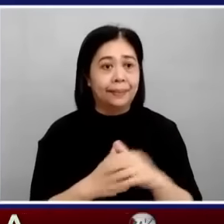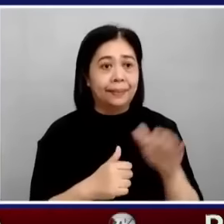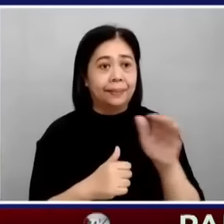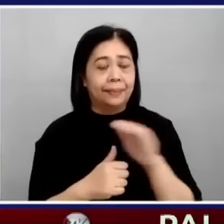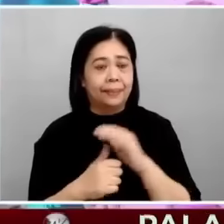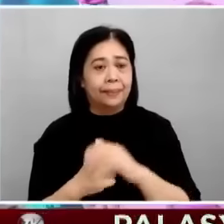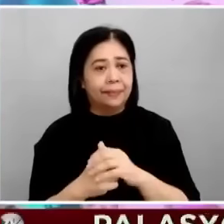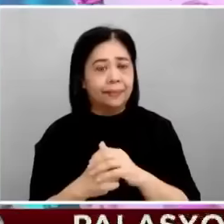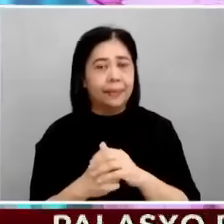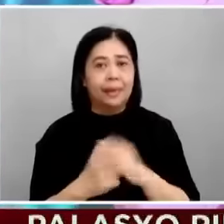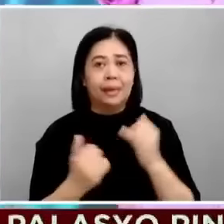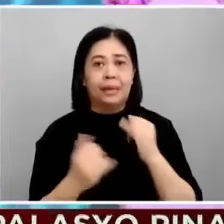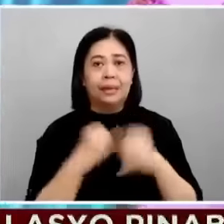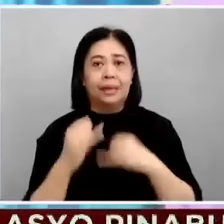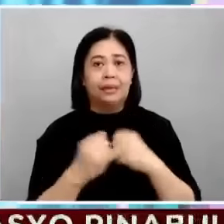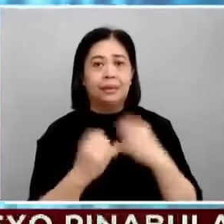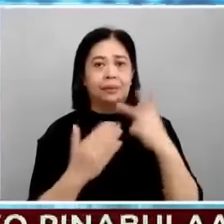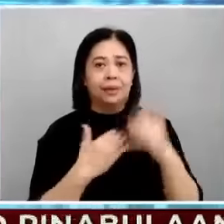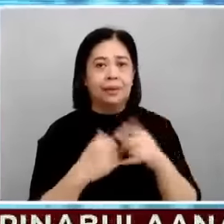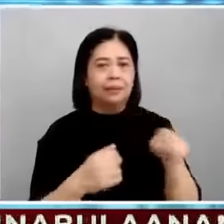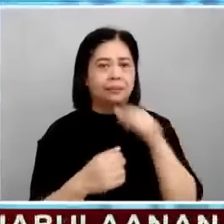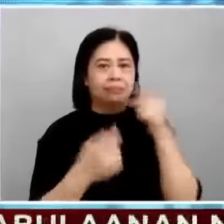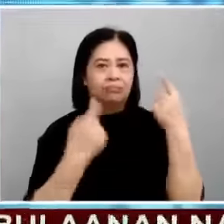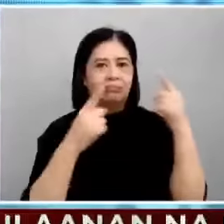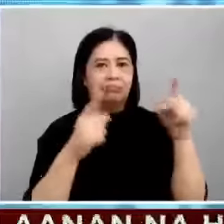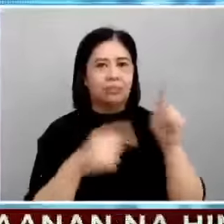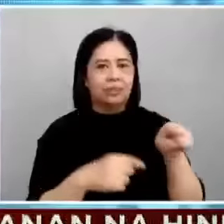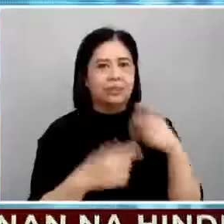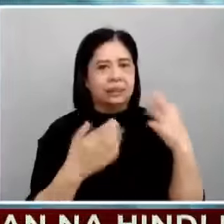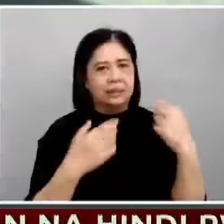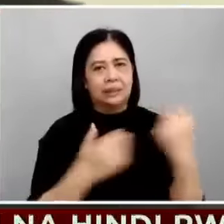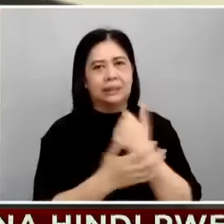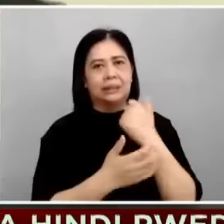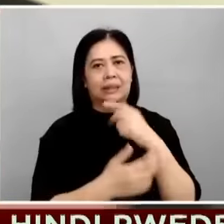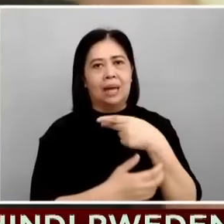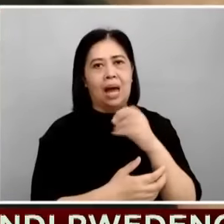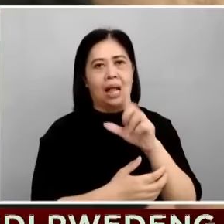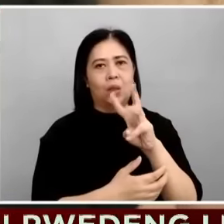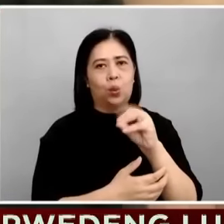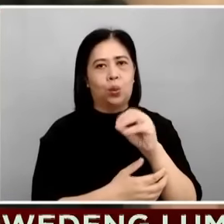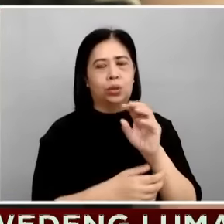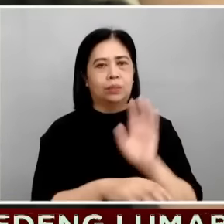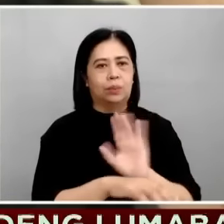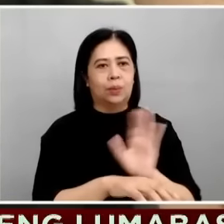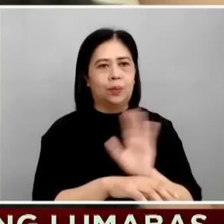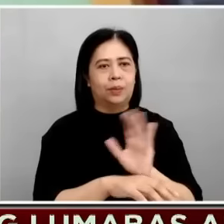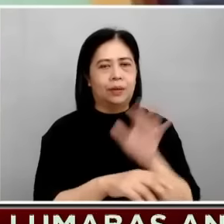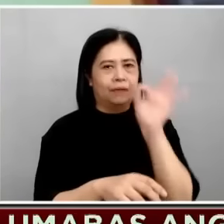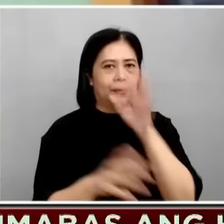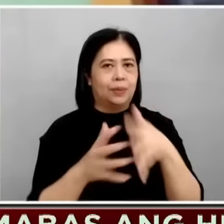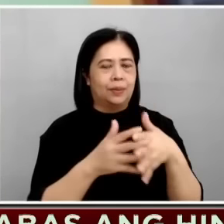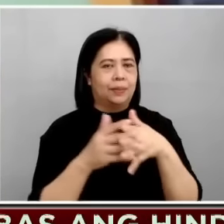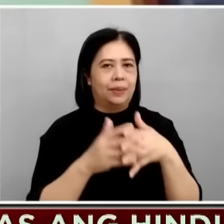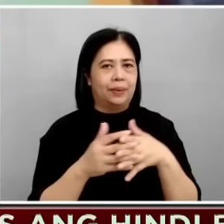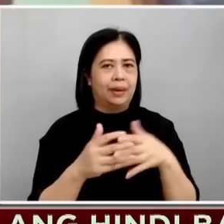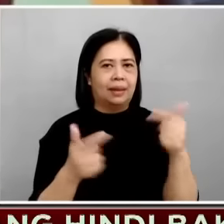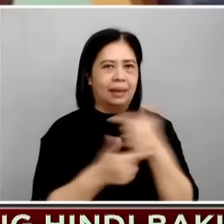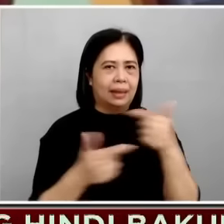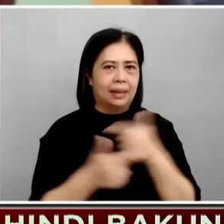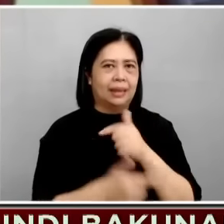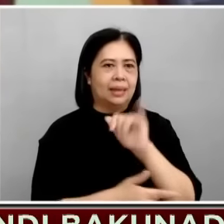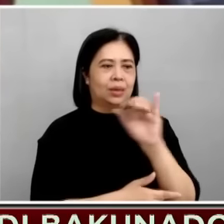international projects. Ito'y matapos hindi matuloy ang sana'y planchado niyang Hollywood movie kasama ang film comedian na si Jokoy. In fact, I have to go